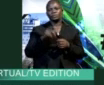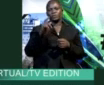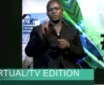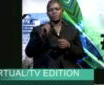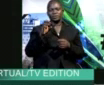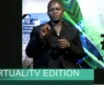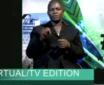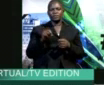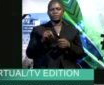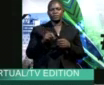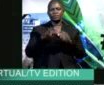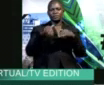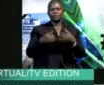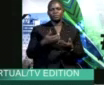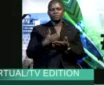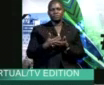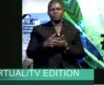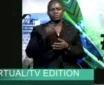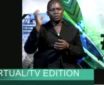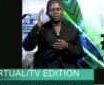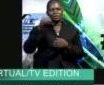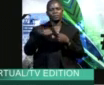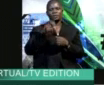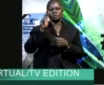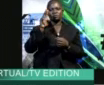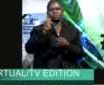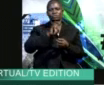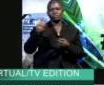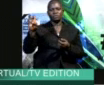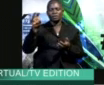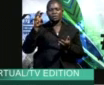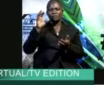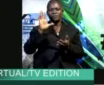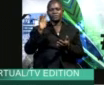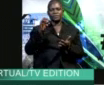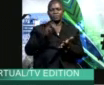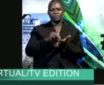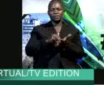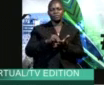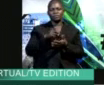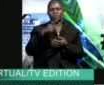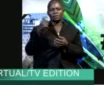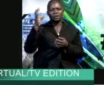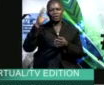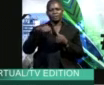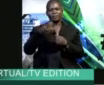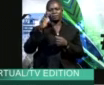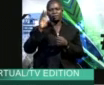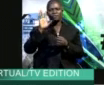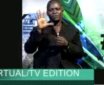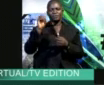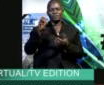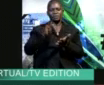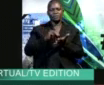GCN, as finance director, executive director, we had about $350 million from AFDB. We also had $150 million from a